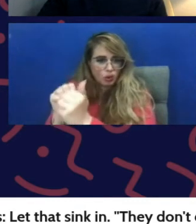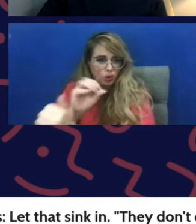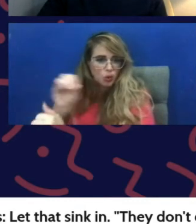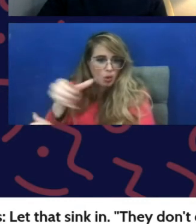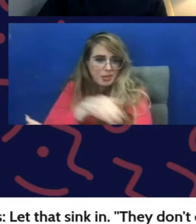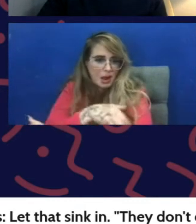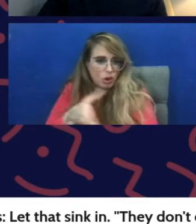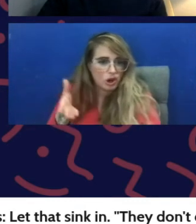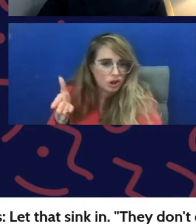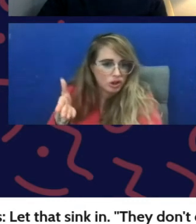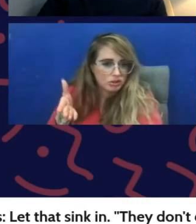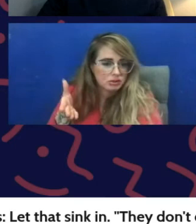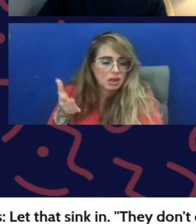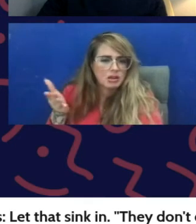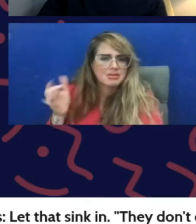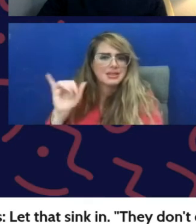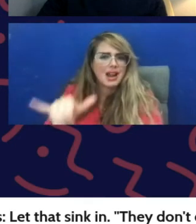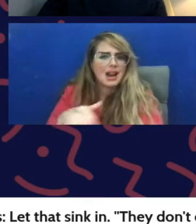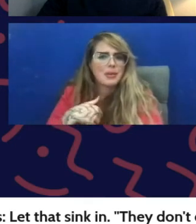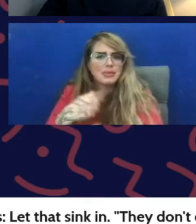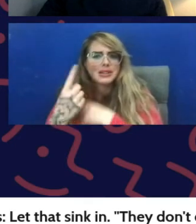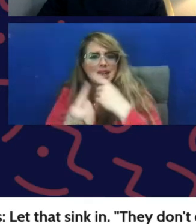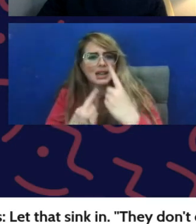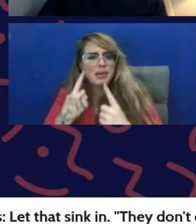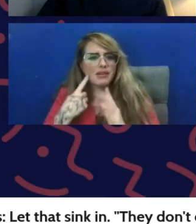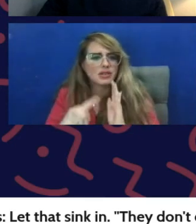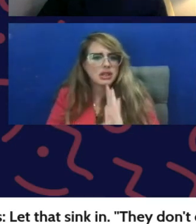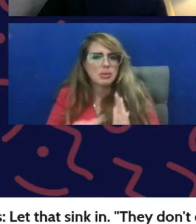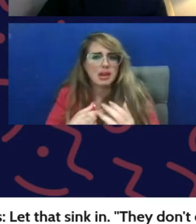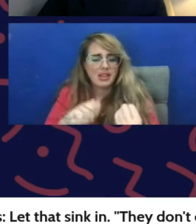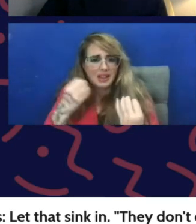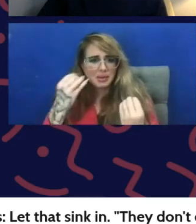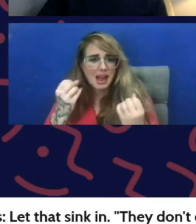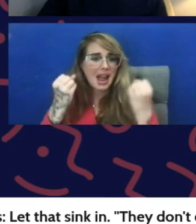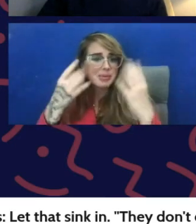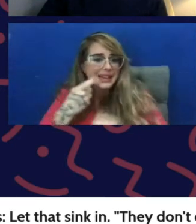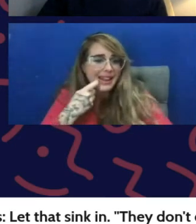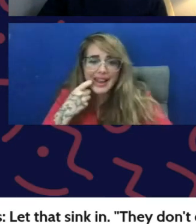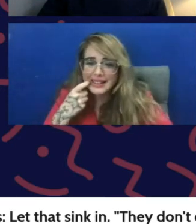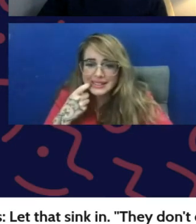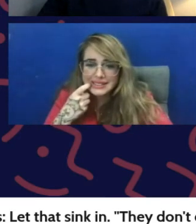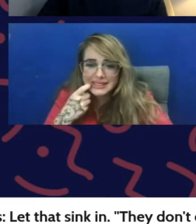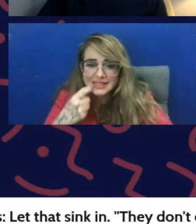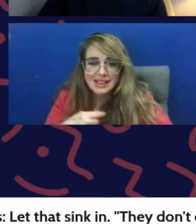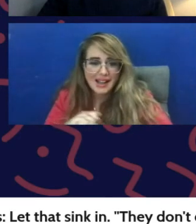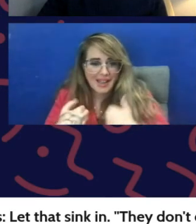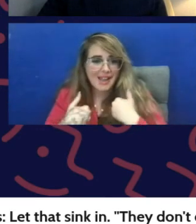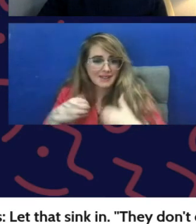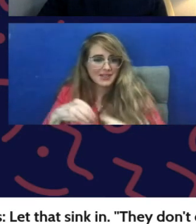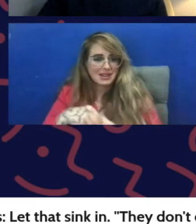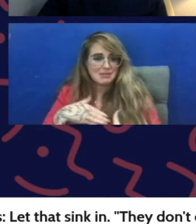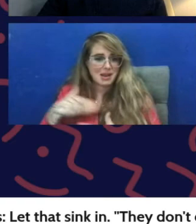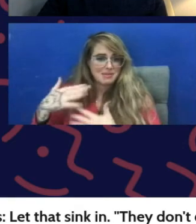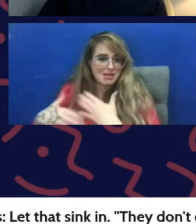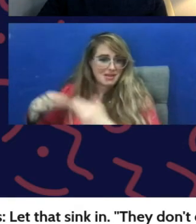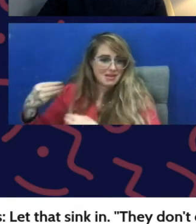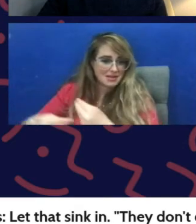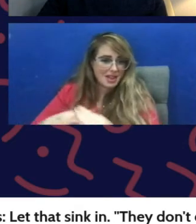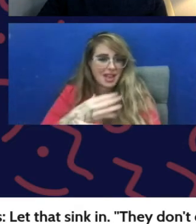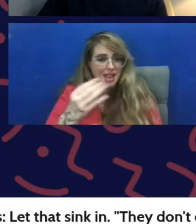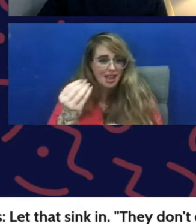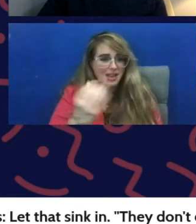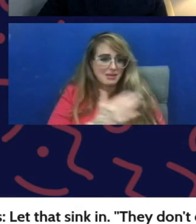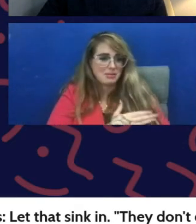like, I'm thinking about the fact that like, you know, like, I think about how many addicts like I have in my blood and my chosen family,